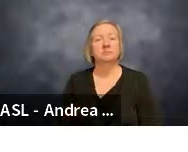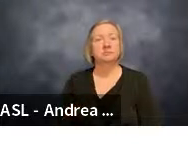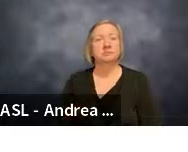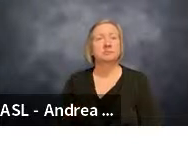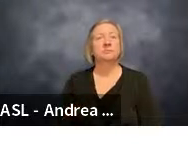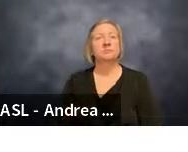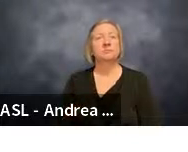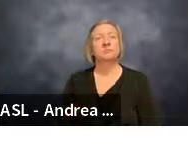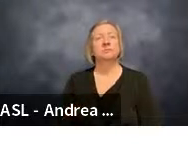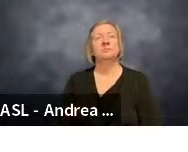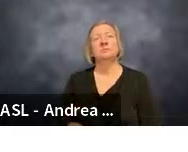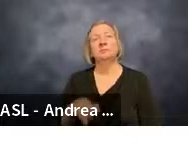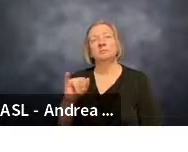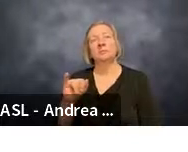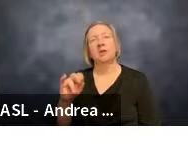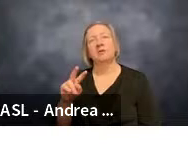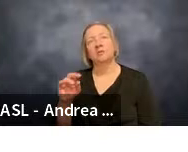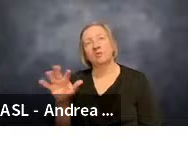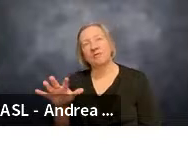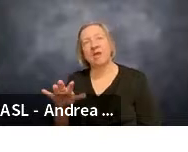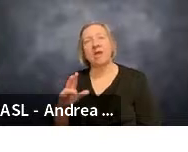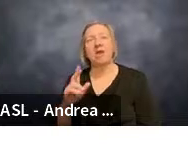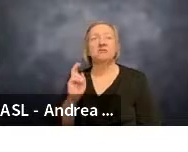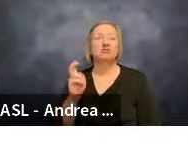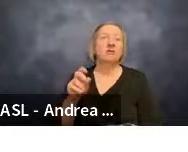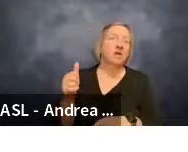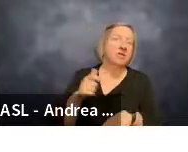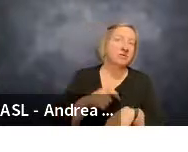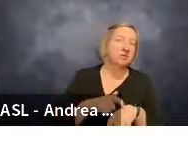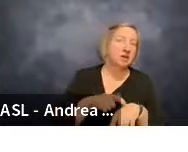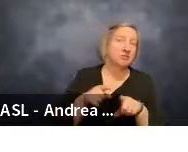Take I-205, travel during a different time of the day.